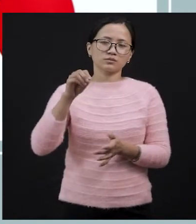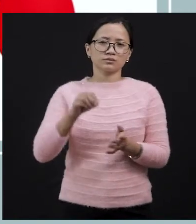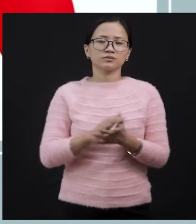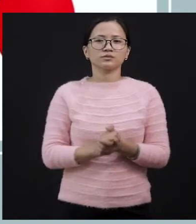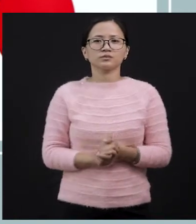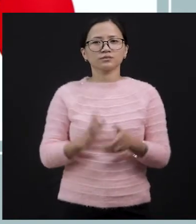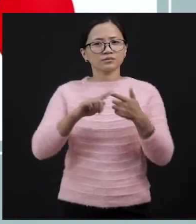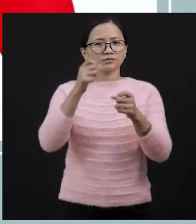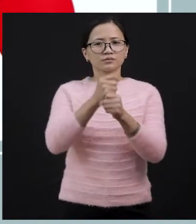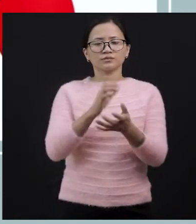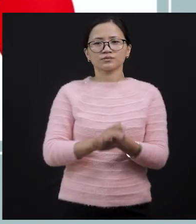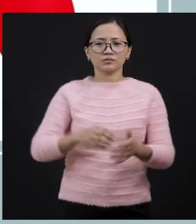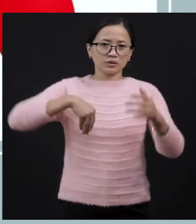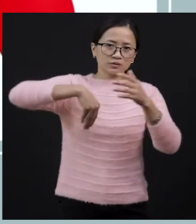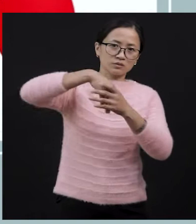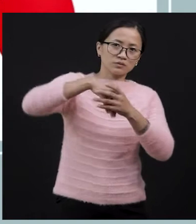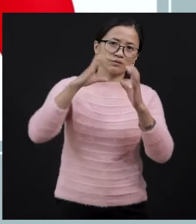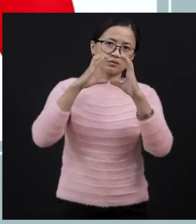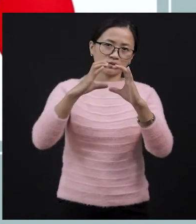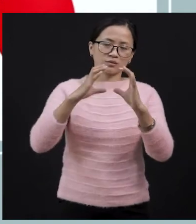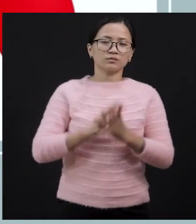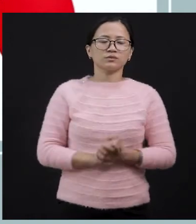We can also take example of football, right?